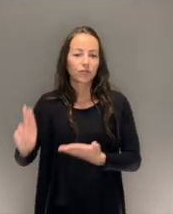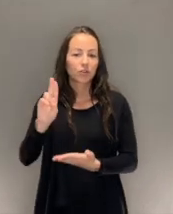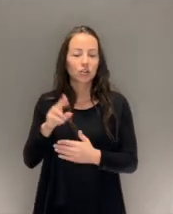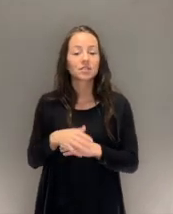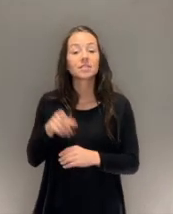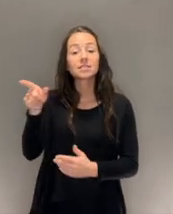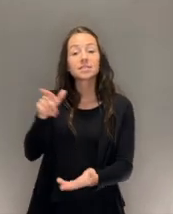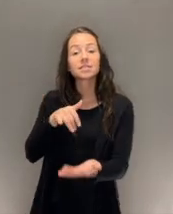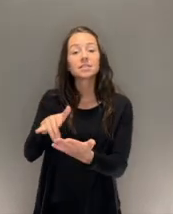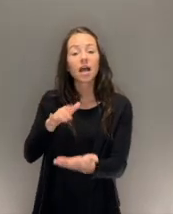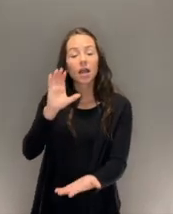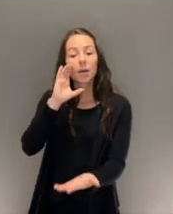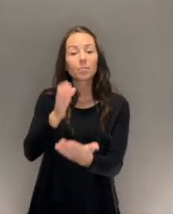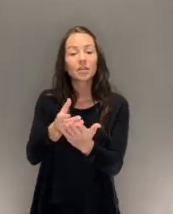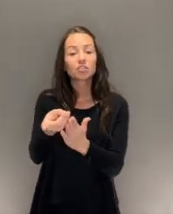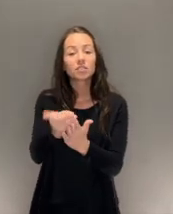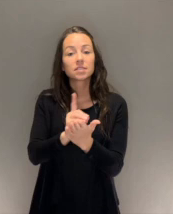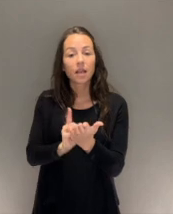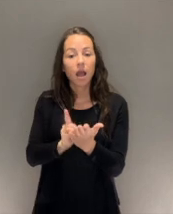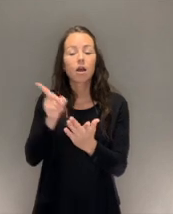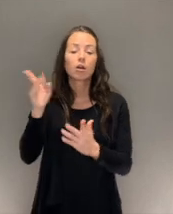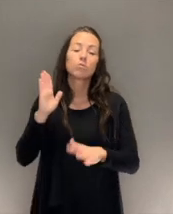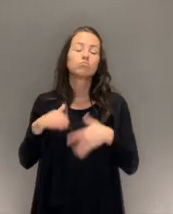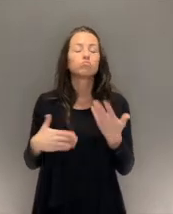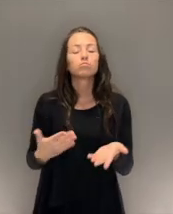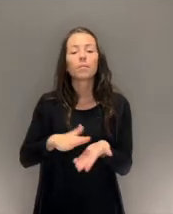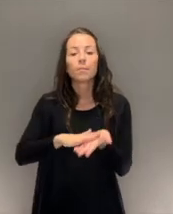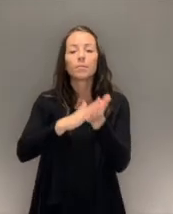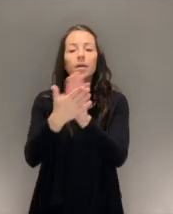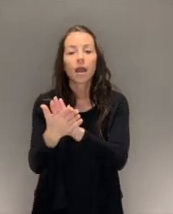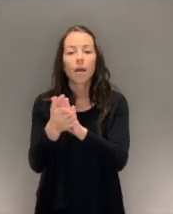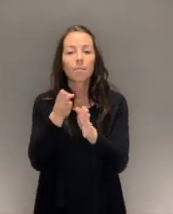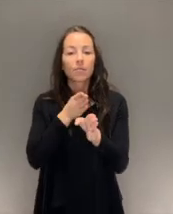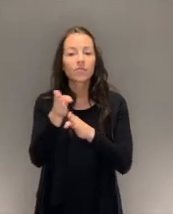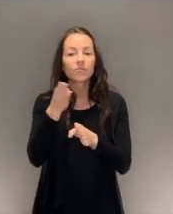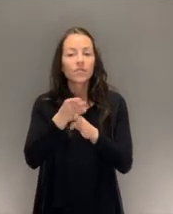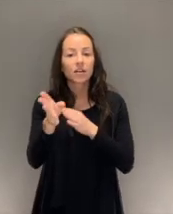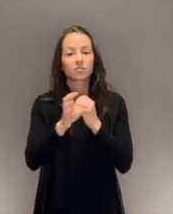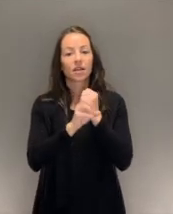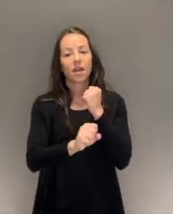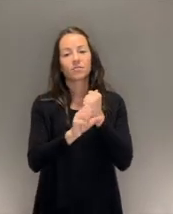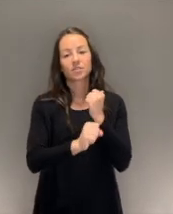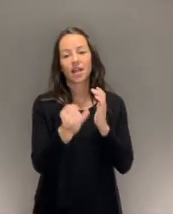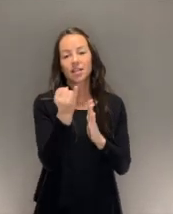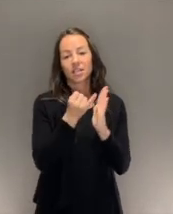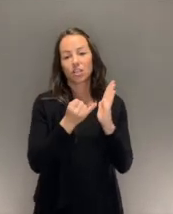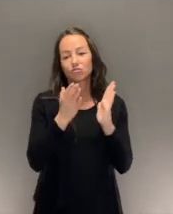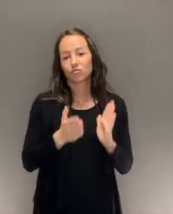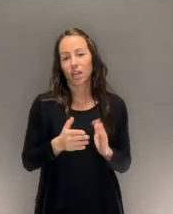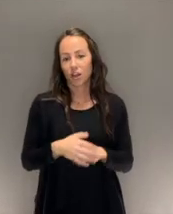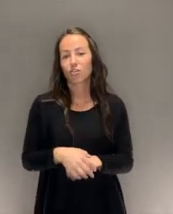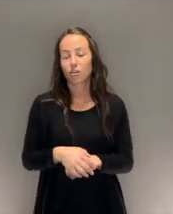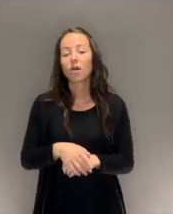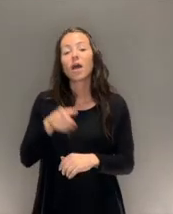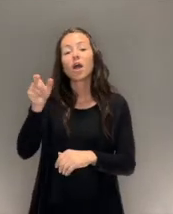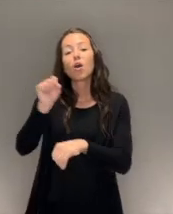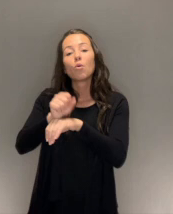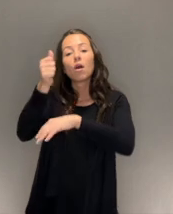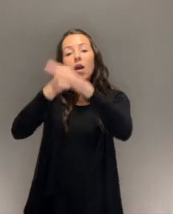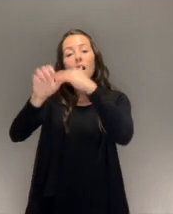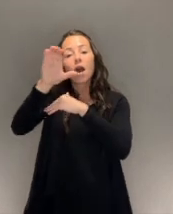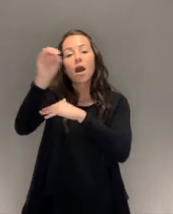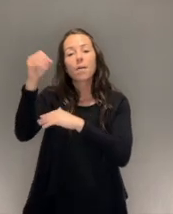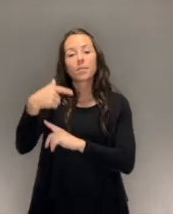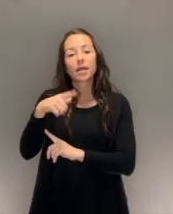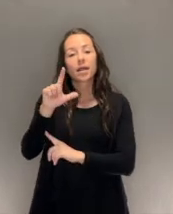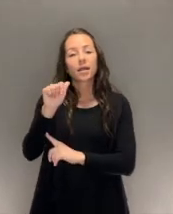went on to become a professional advertising illustrator. He was hired by Glamour magazine. He was very